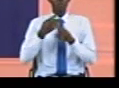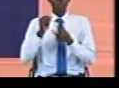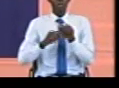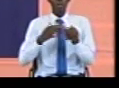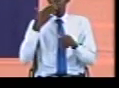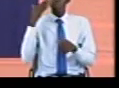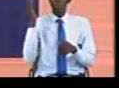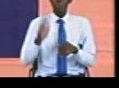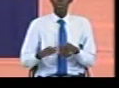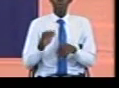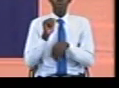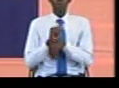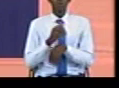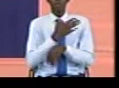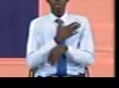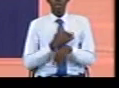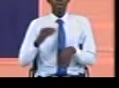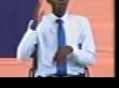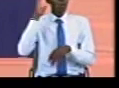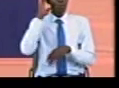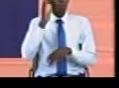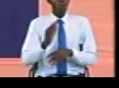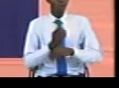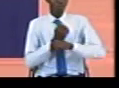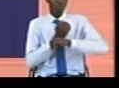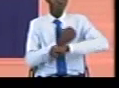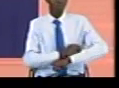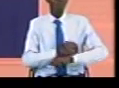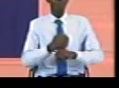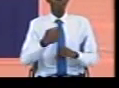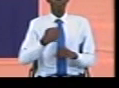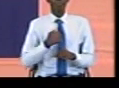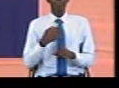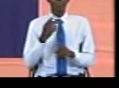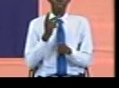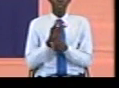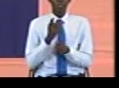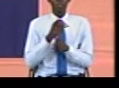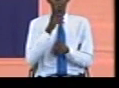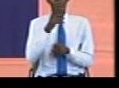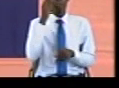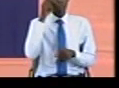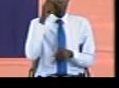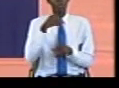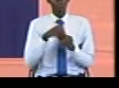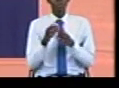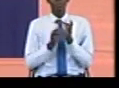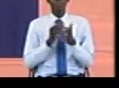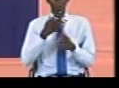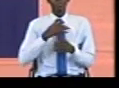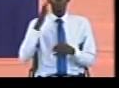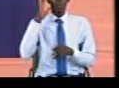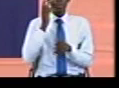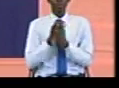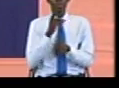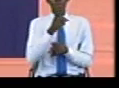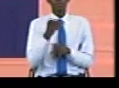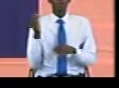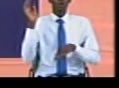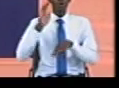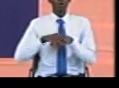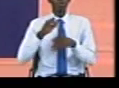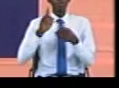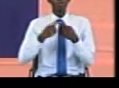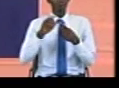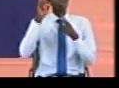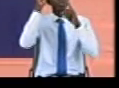will preserve me. Preservation for you. Amen. Will preserve me unto his heavenly